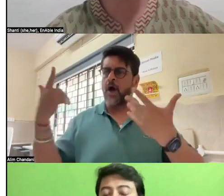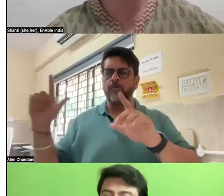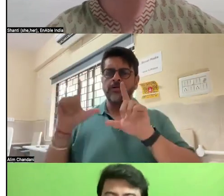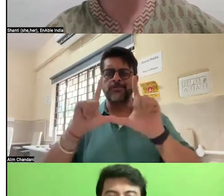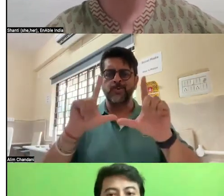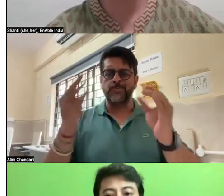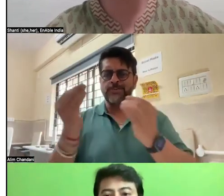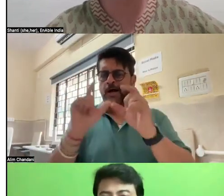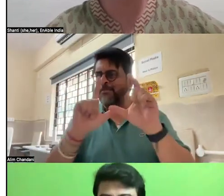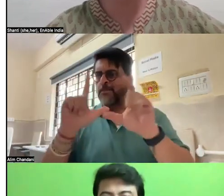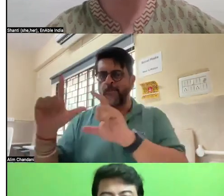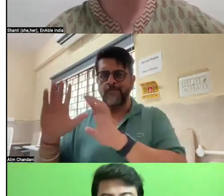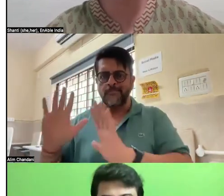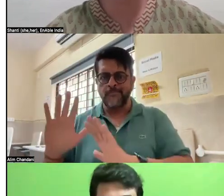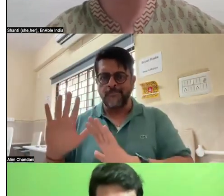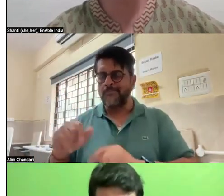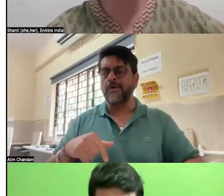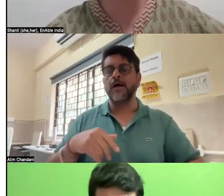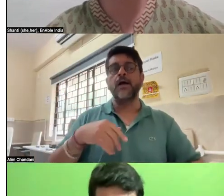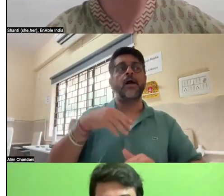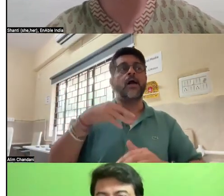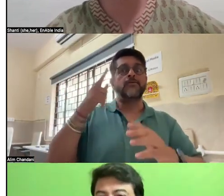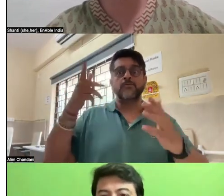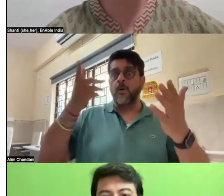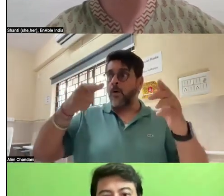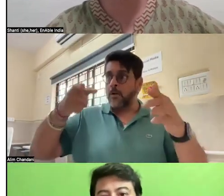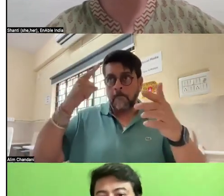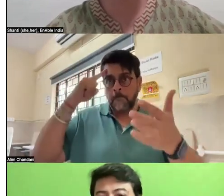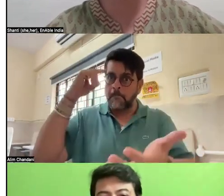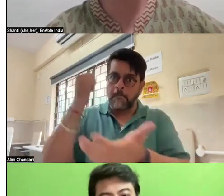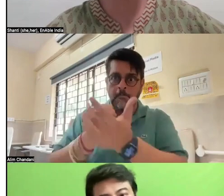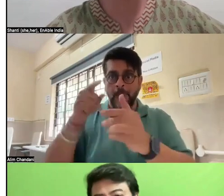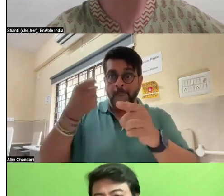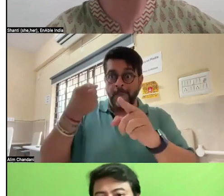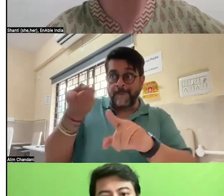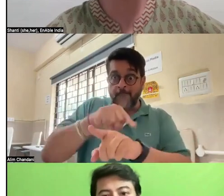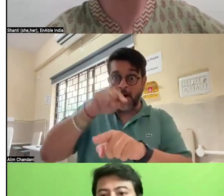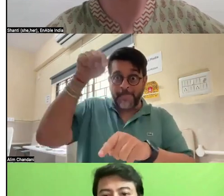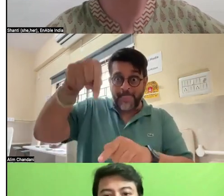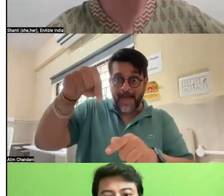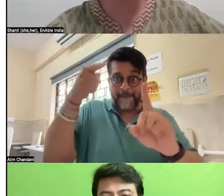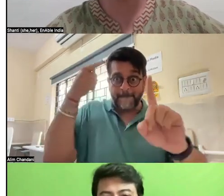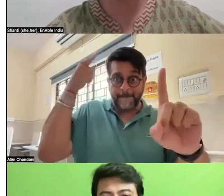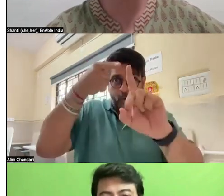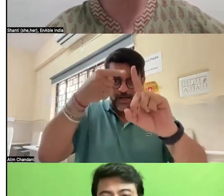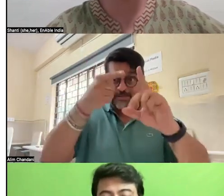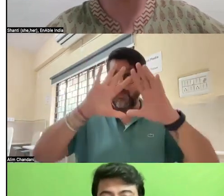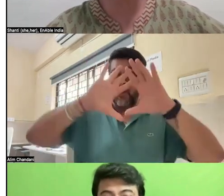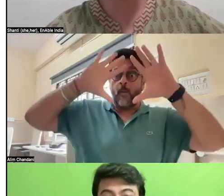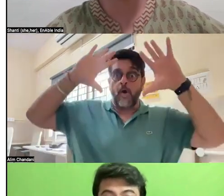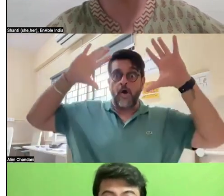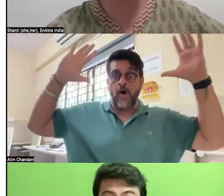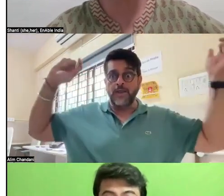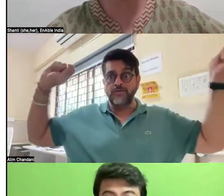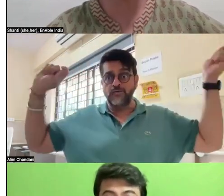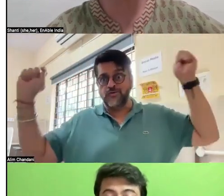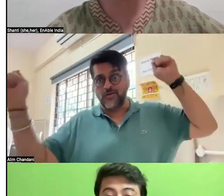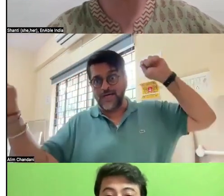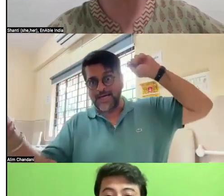together that spoken language is the best for all deaf children and no sign language should be allowed. So